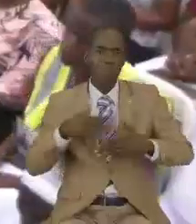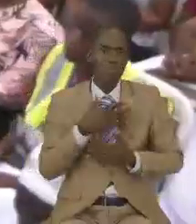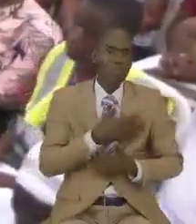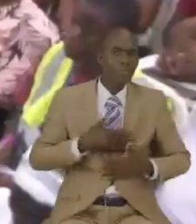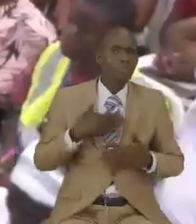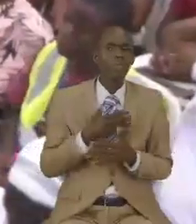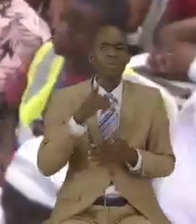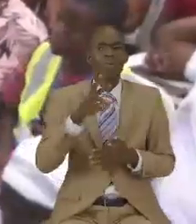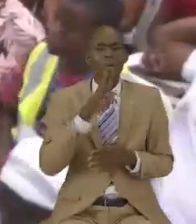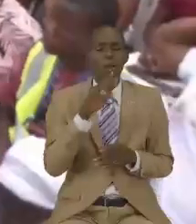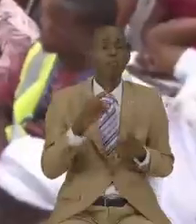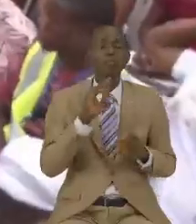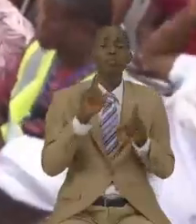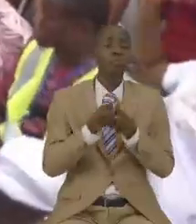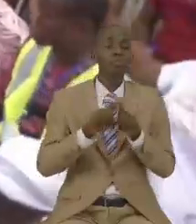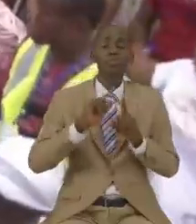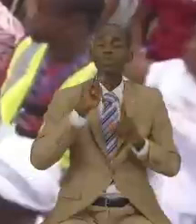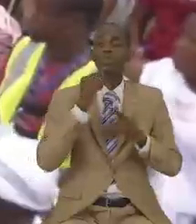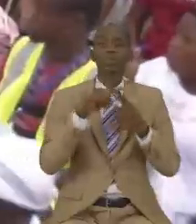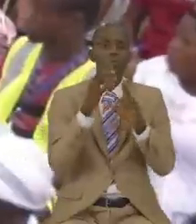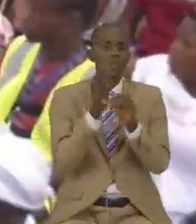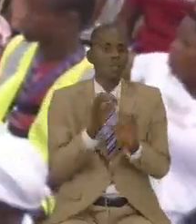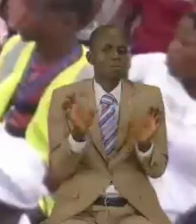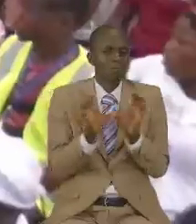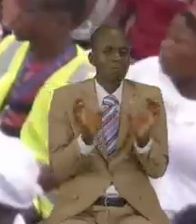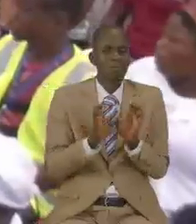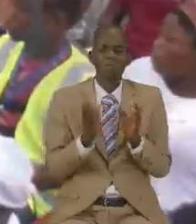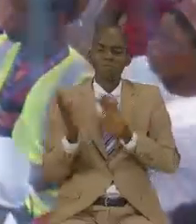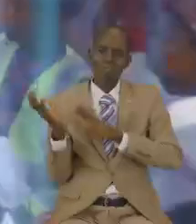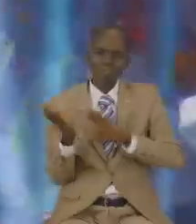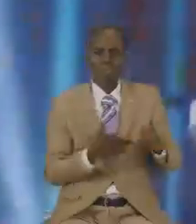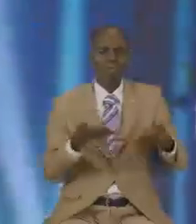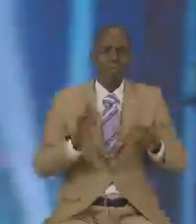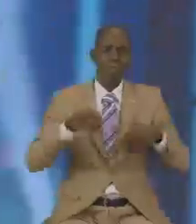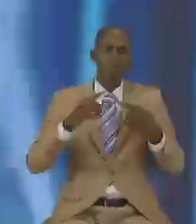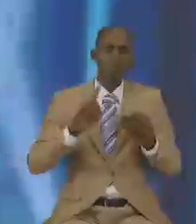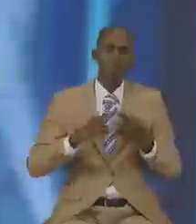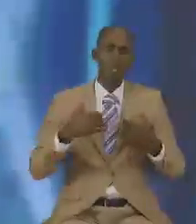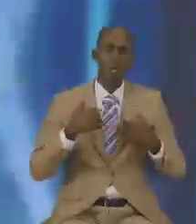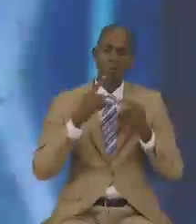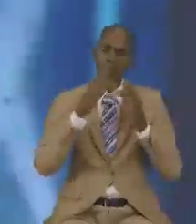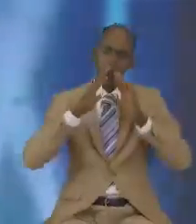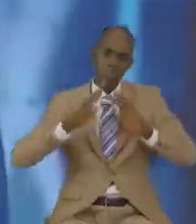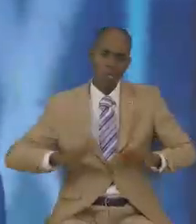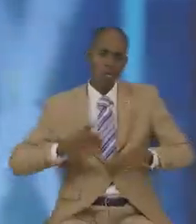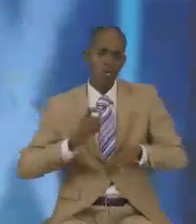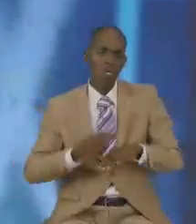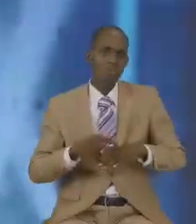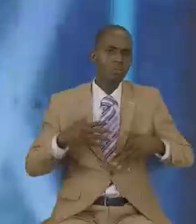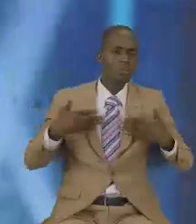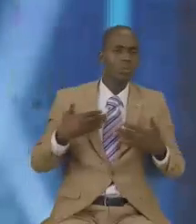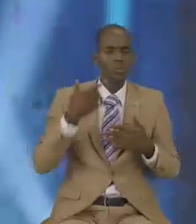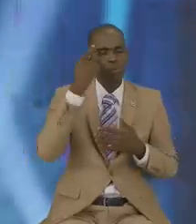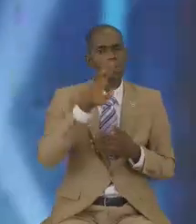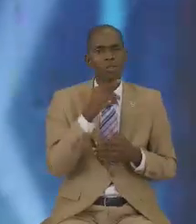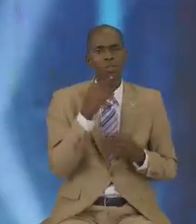too determined to get certificates, let's go and gamble because serious, you're serious in doing this, that those things